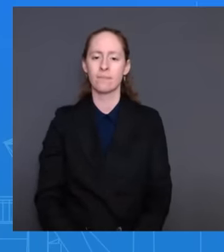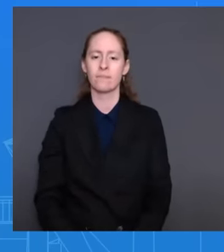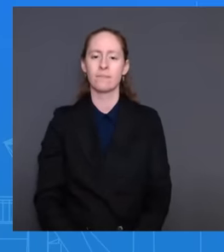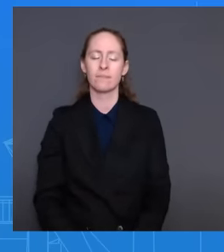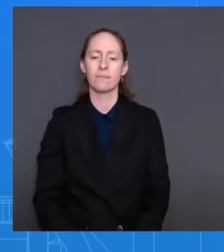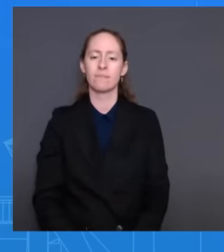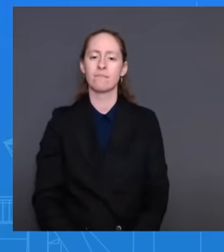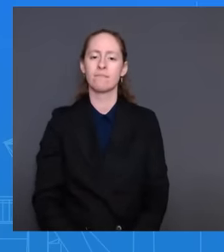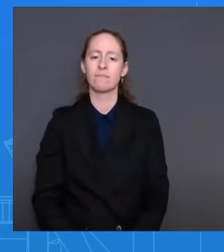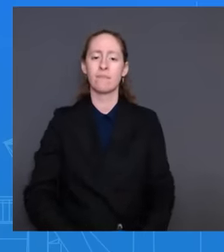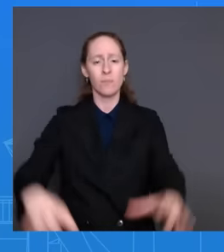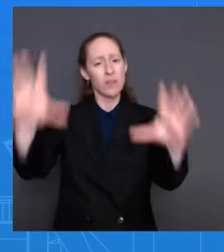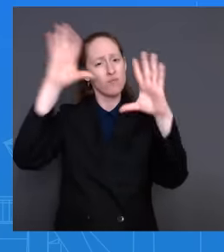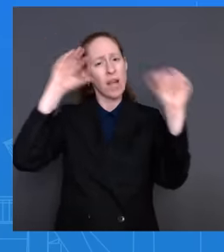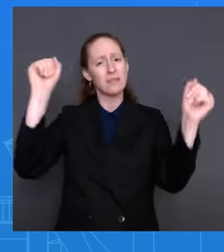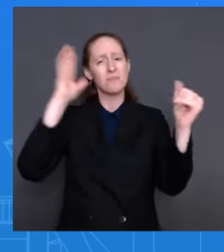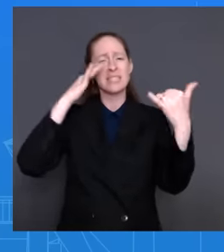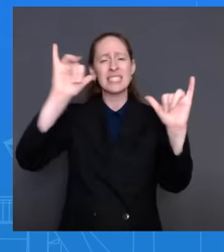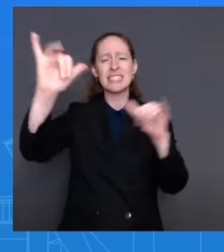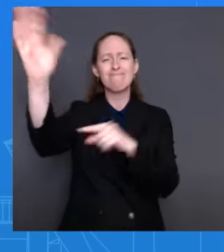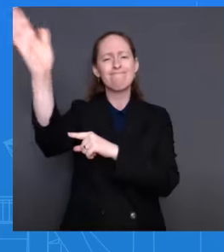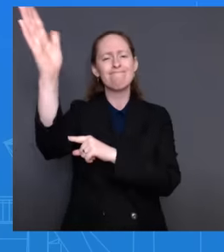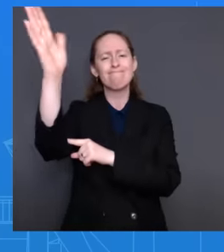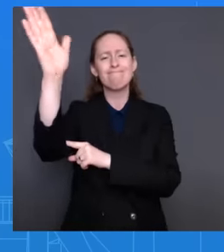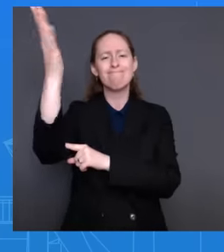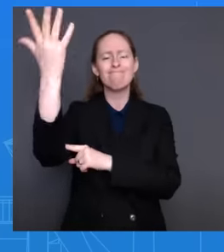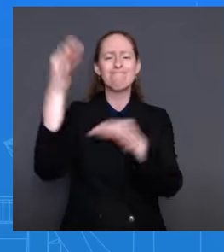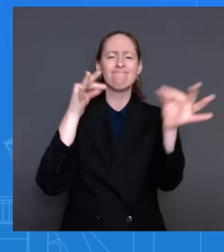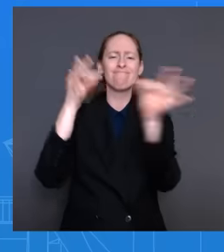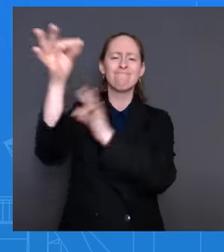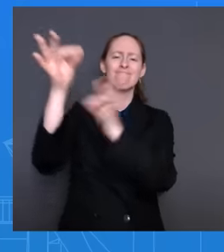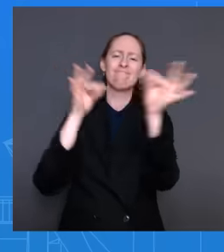to be done next. Look, the president has done everything that he can